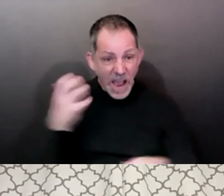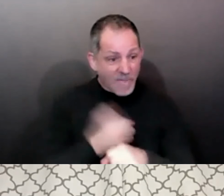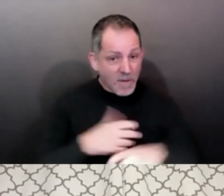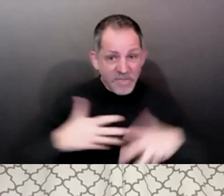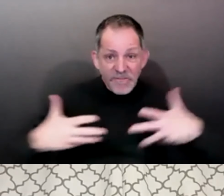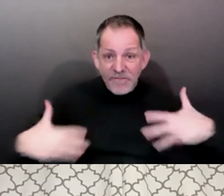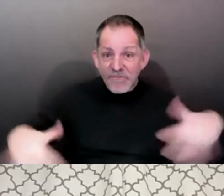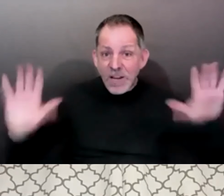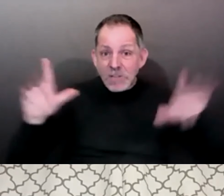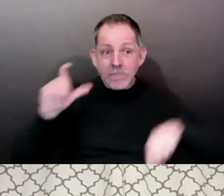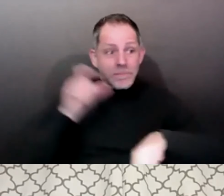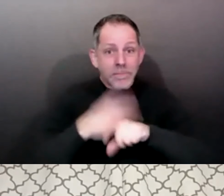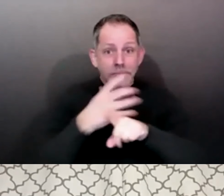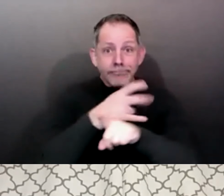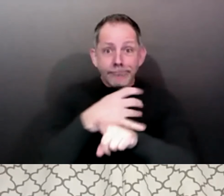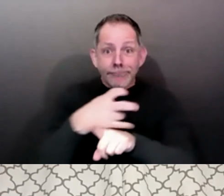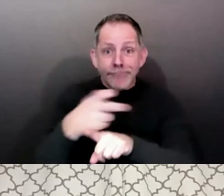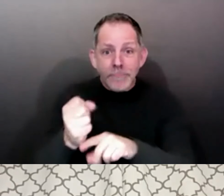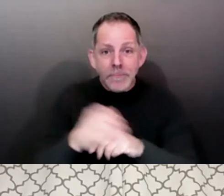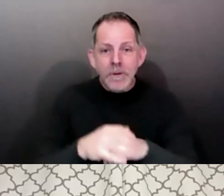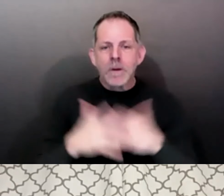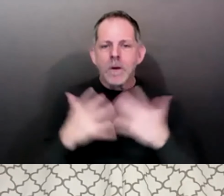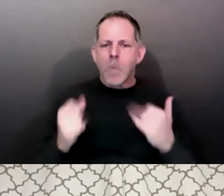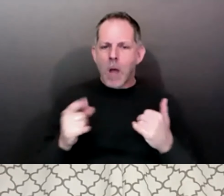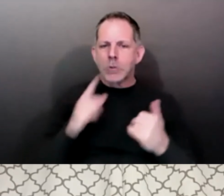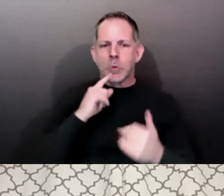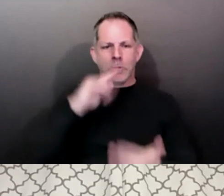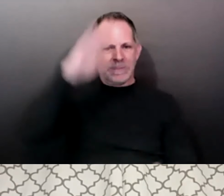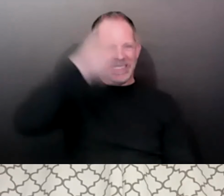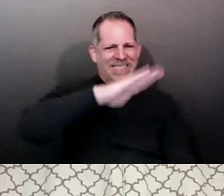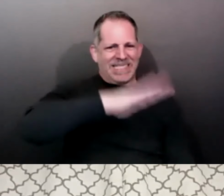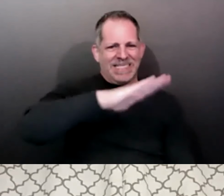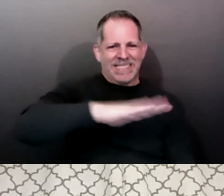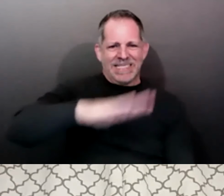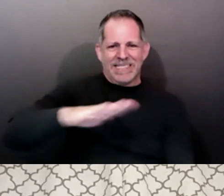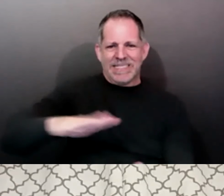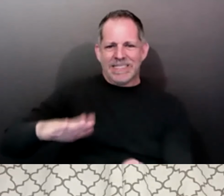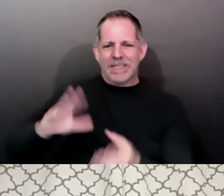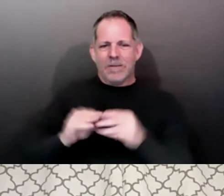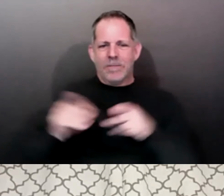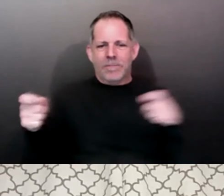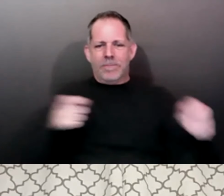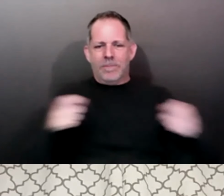returns for the very reason that the question alludes to. We don't want to see